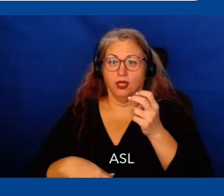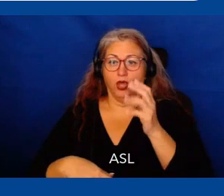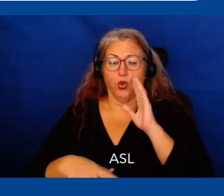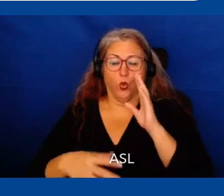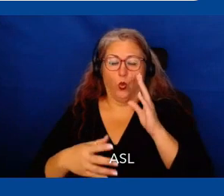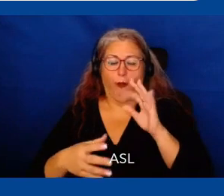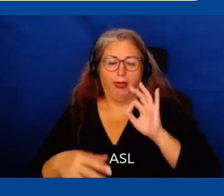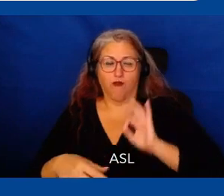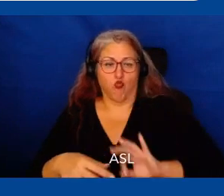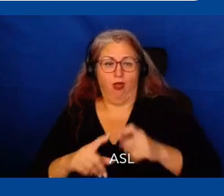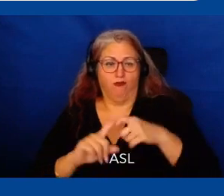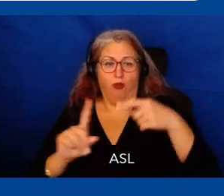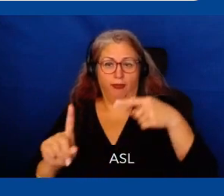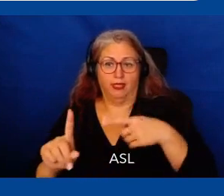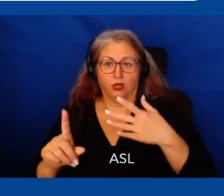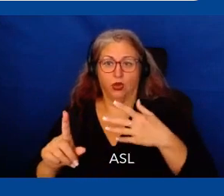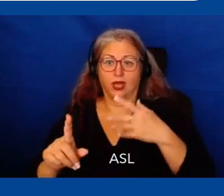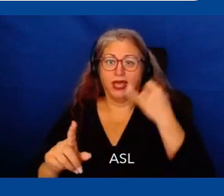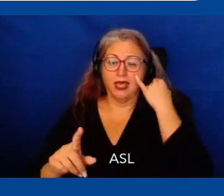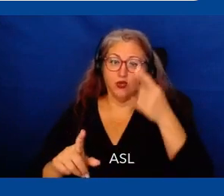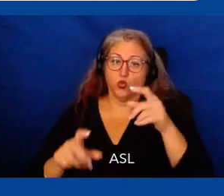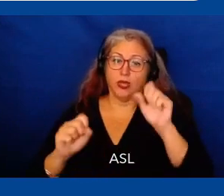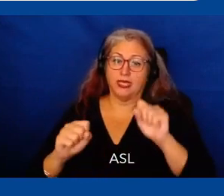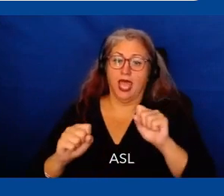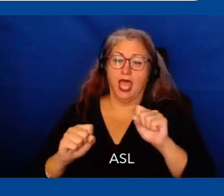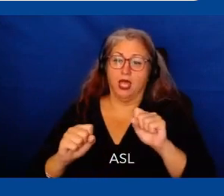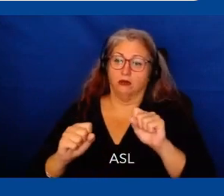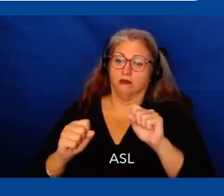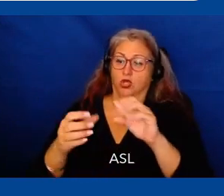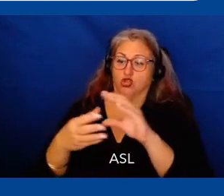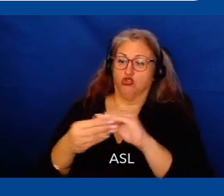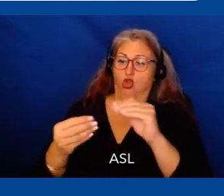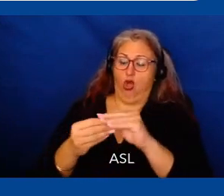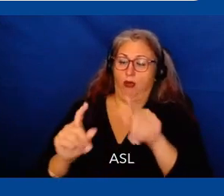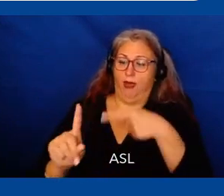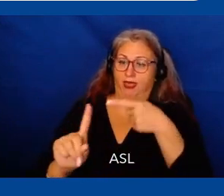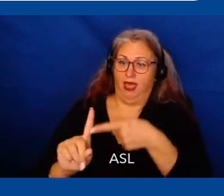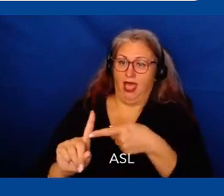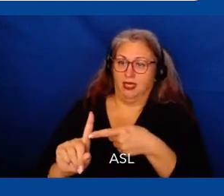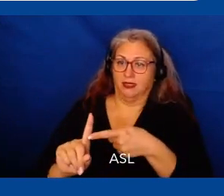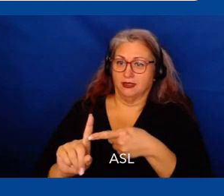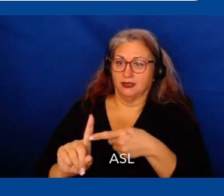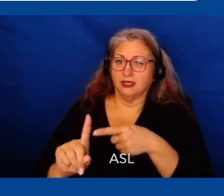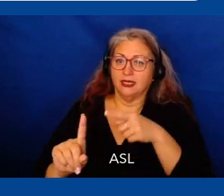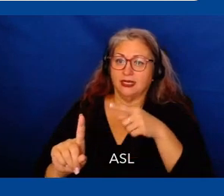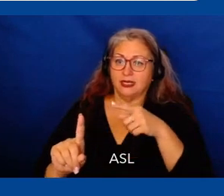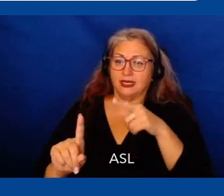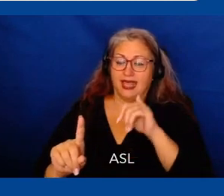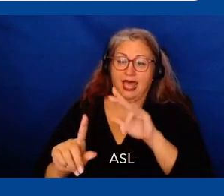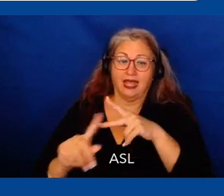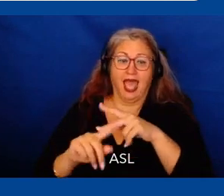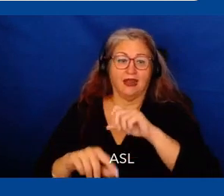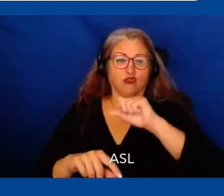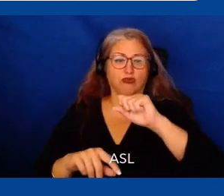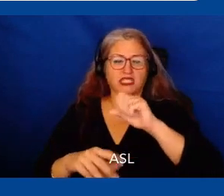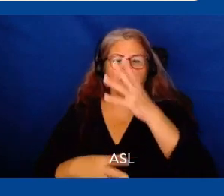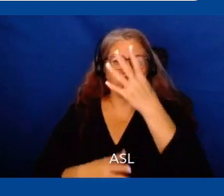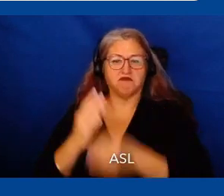it. So when you are able to talk that, I think that resistance vanishes.